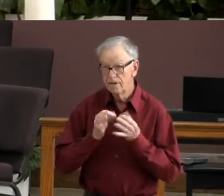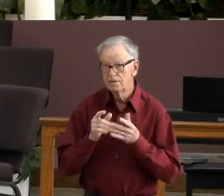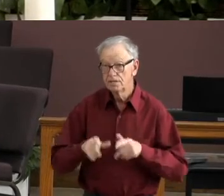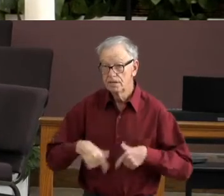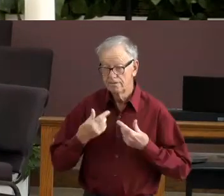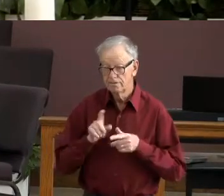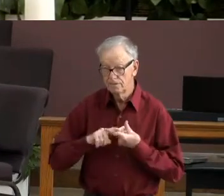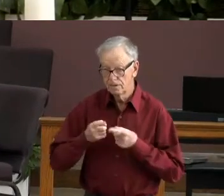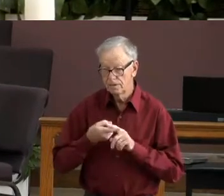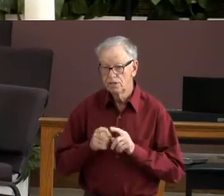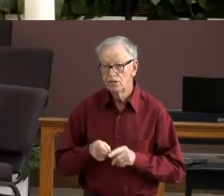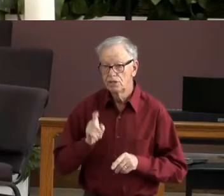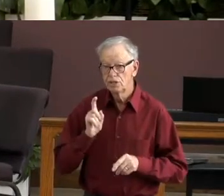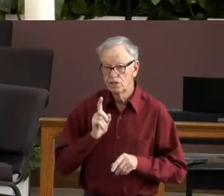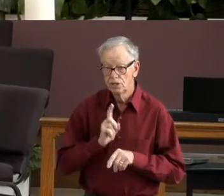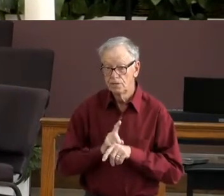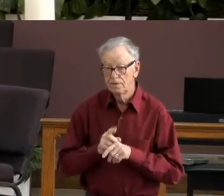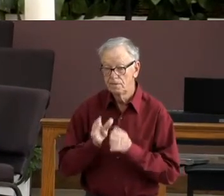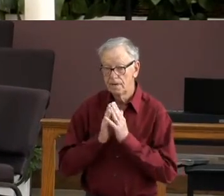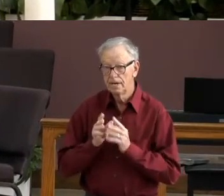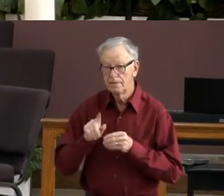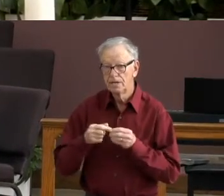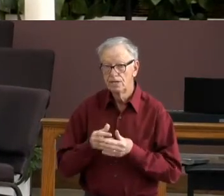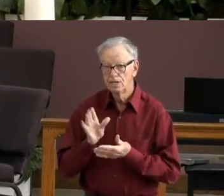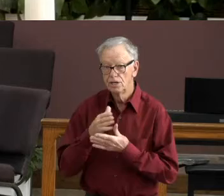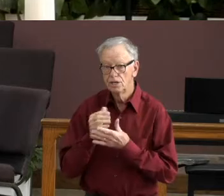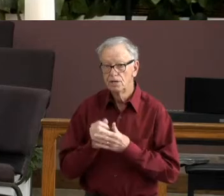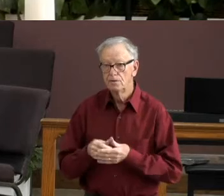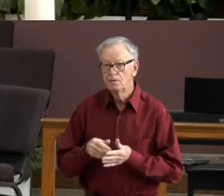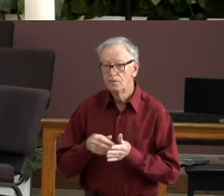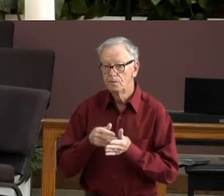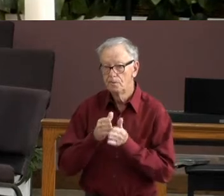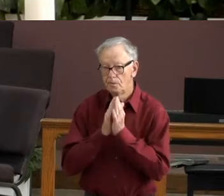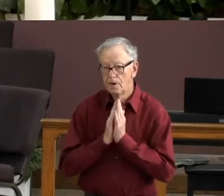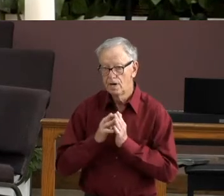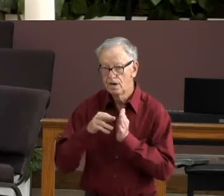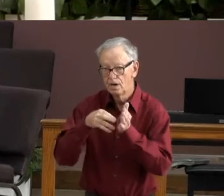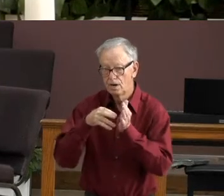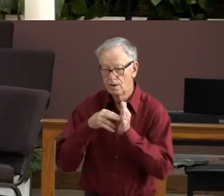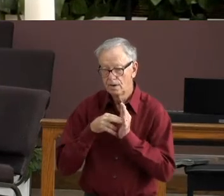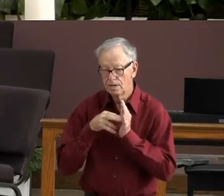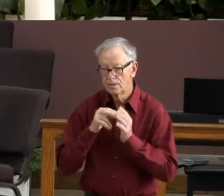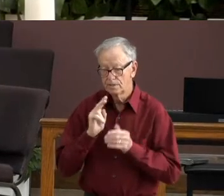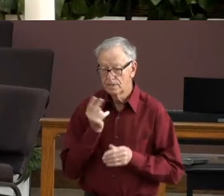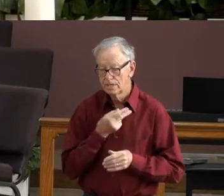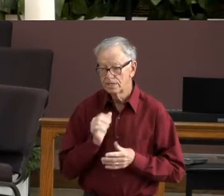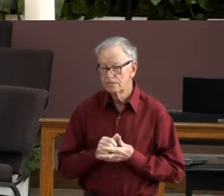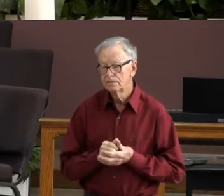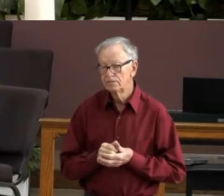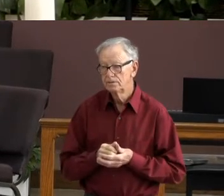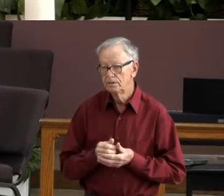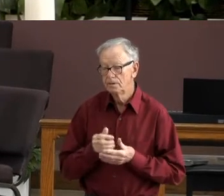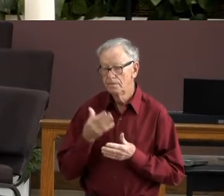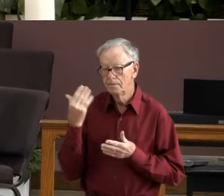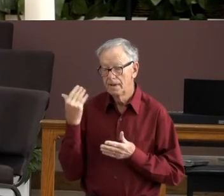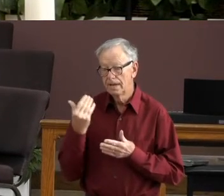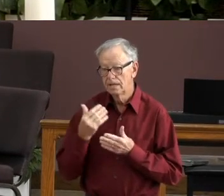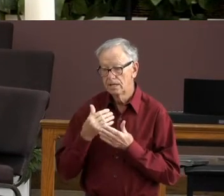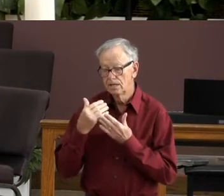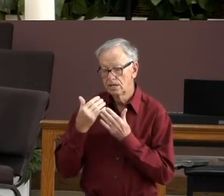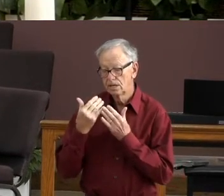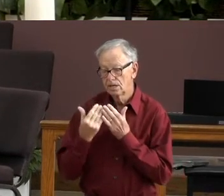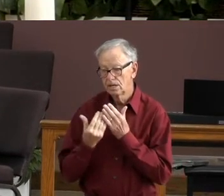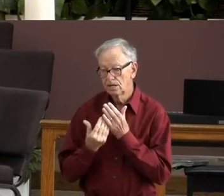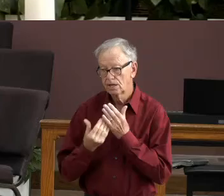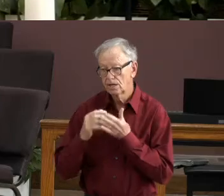friends that we can be praying about, would you share those prayer requests with us? That's on the back of that connection card. And let us know what we